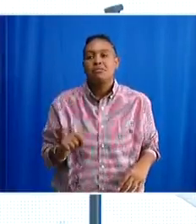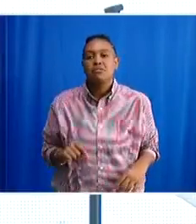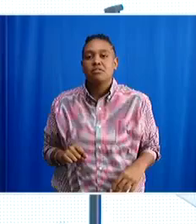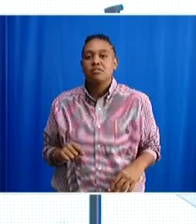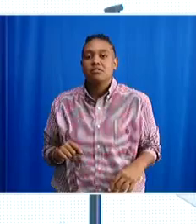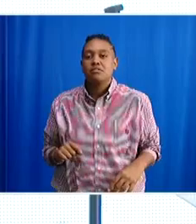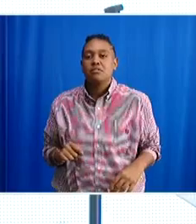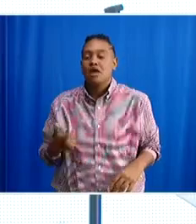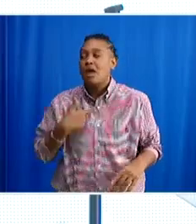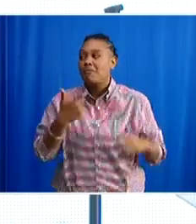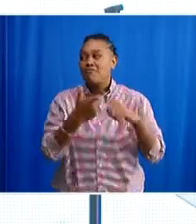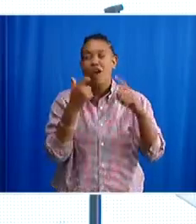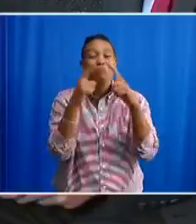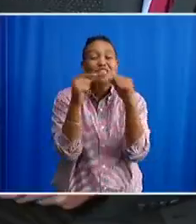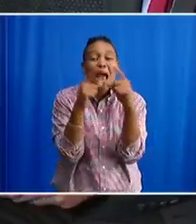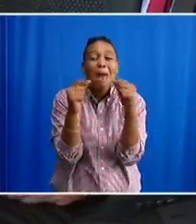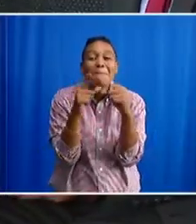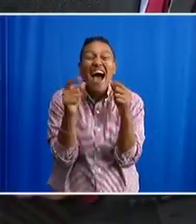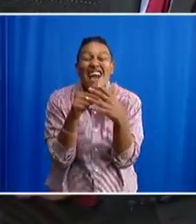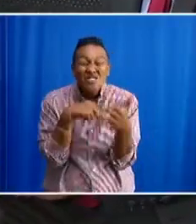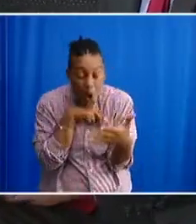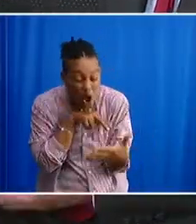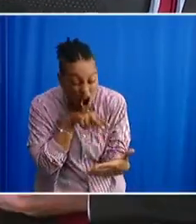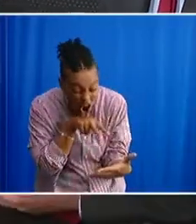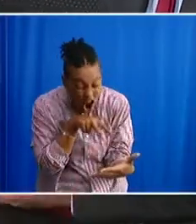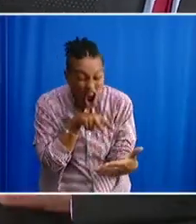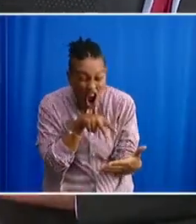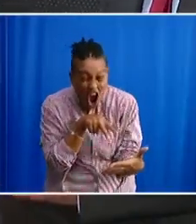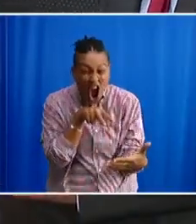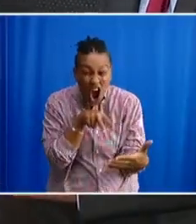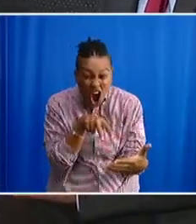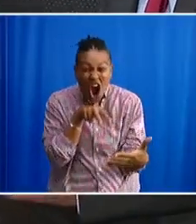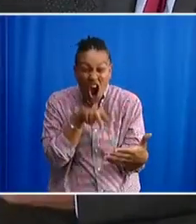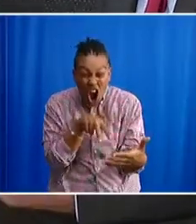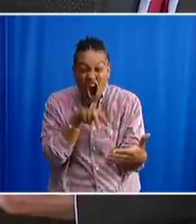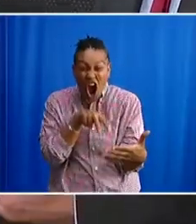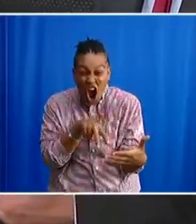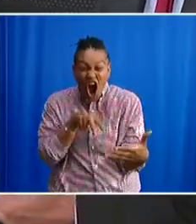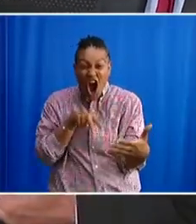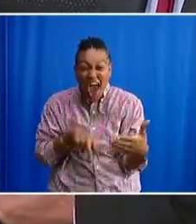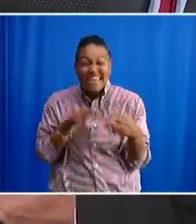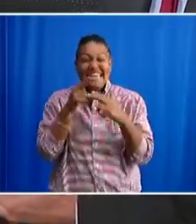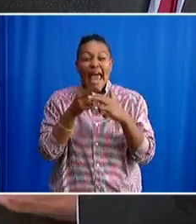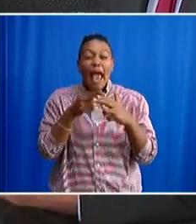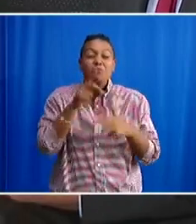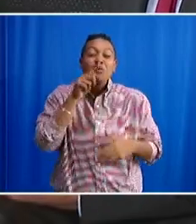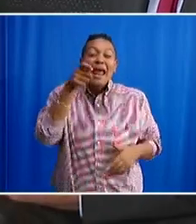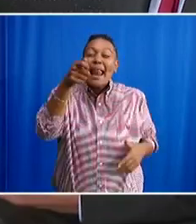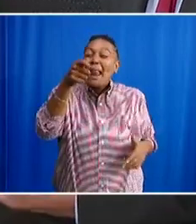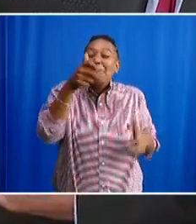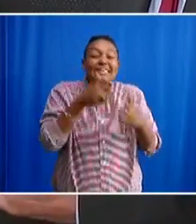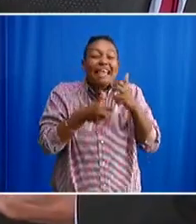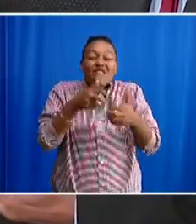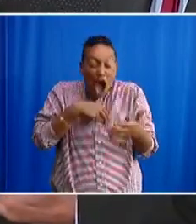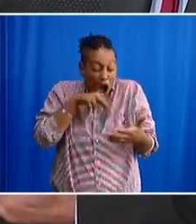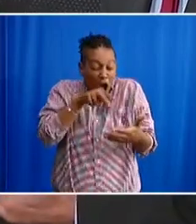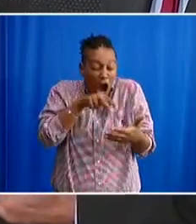I'm from Japan, so this lots of names are a bit difficult for me. I'm trying my